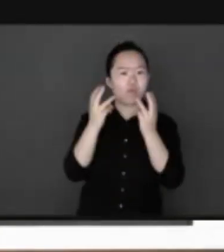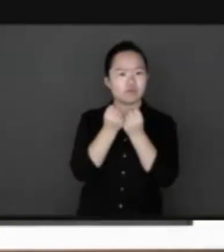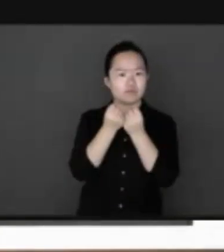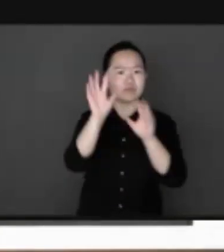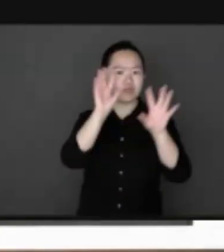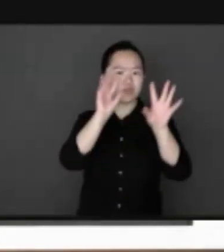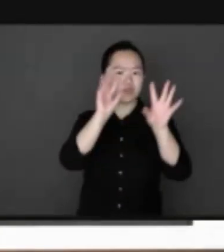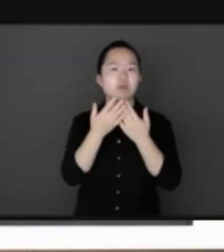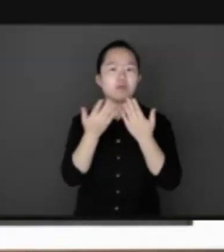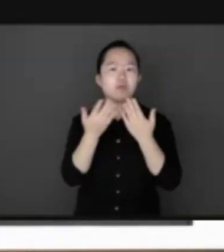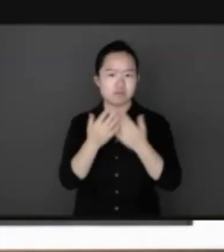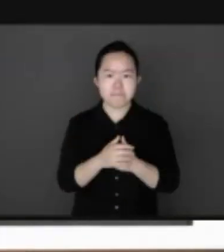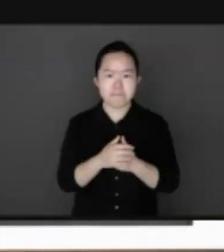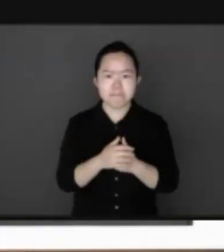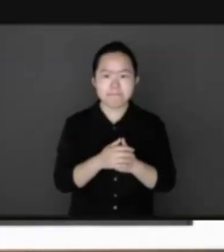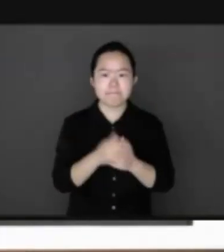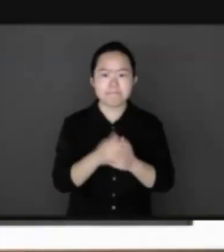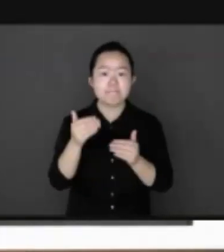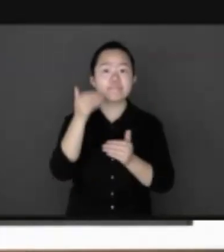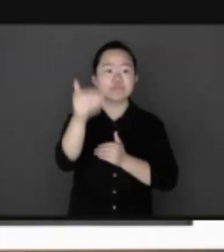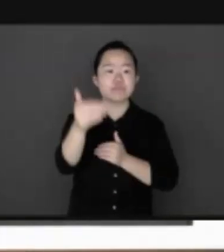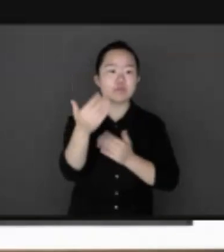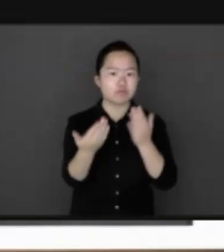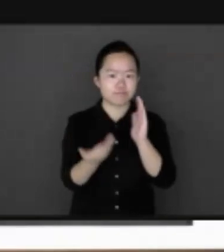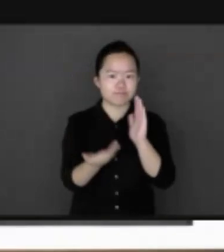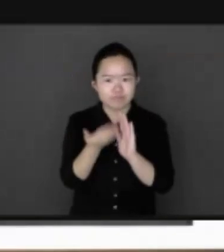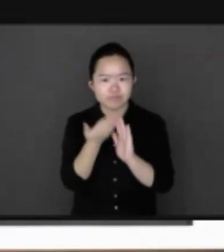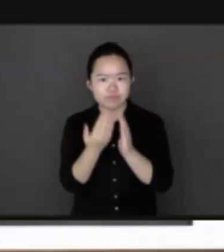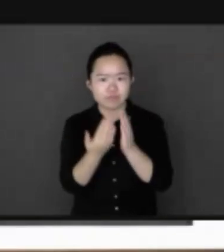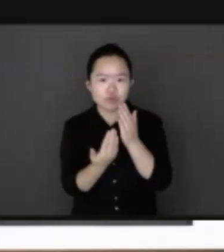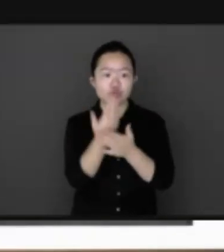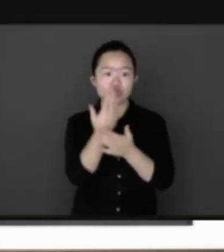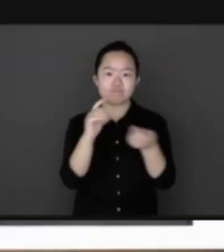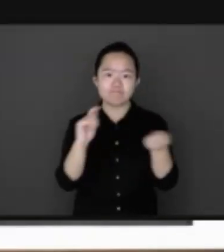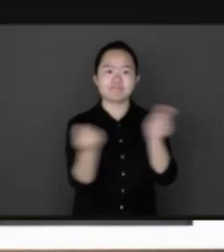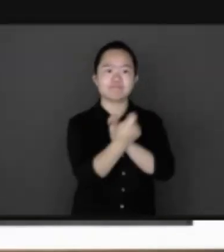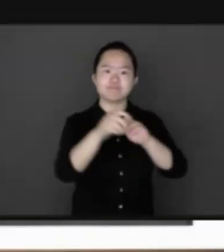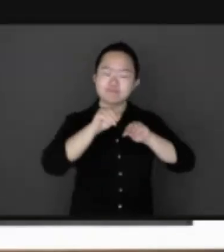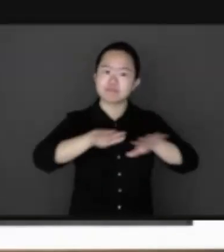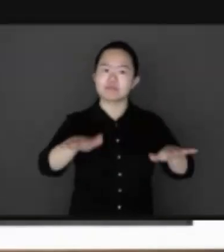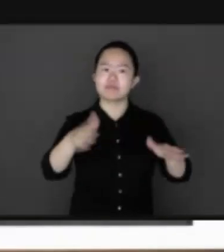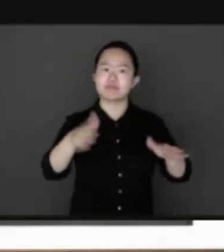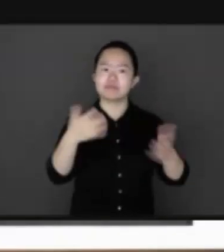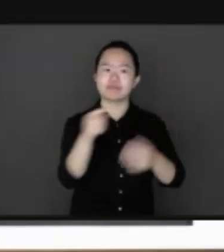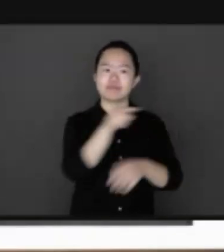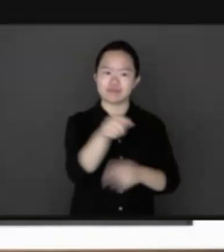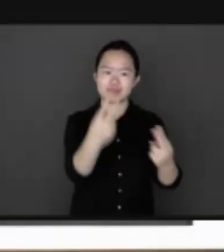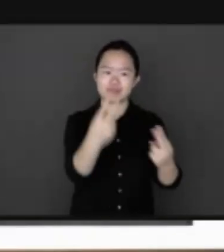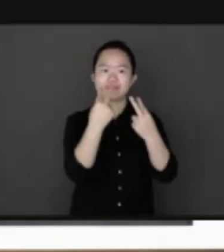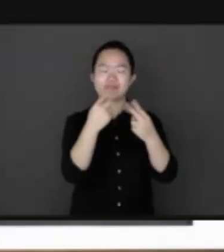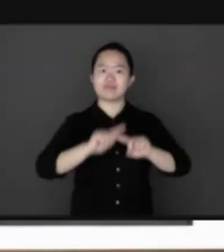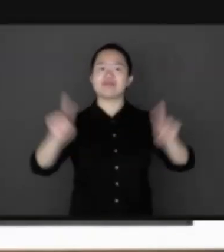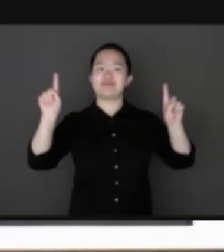update the advice on how to use them, or how to interpret them, because they will be different, basically. Yeah, it's good to